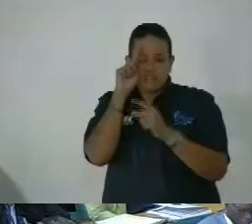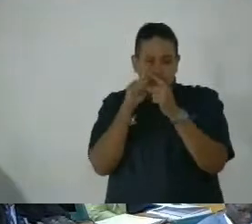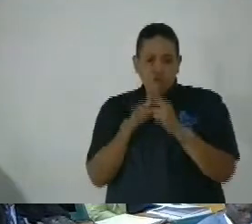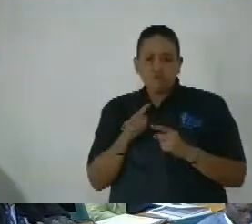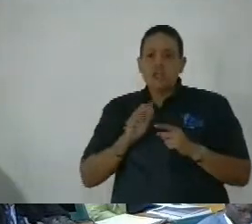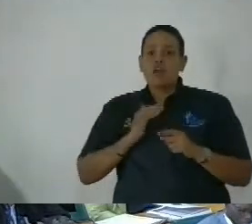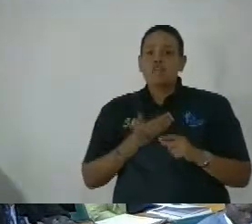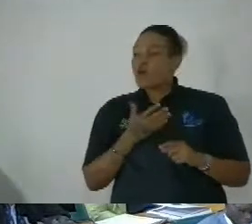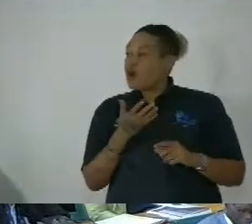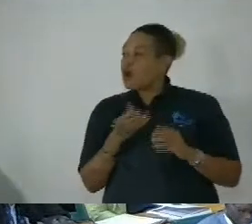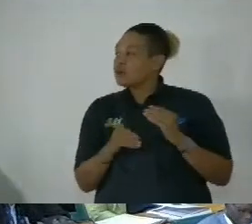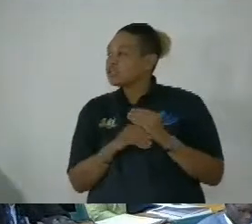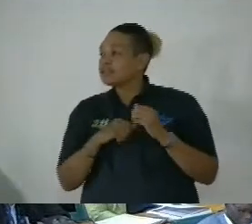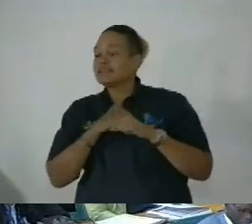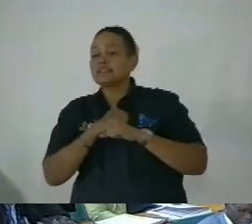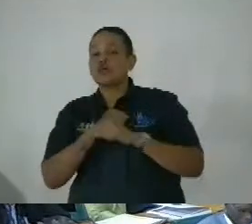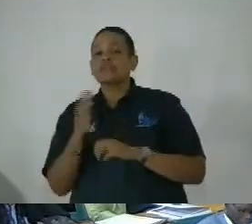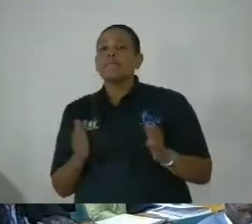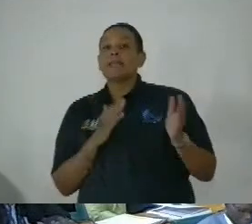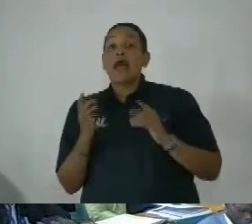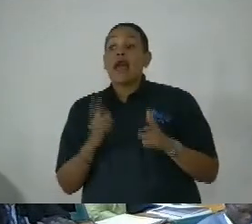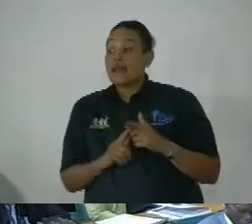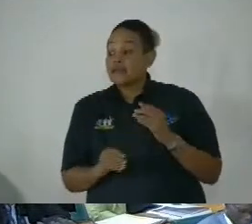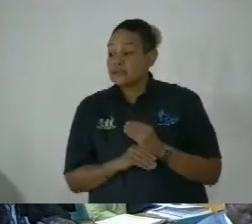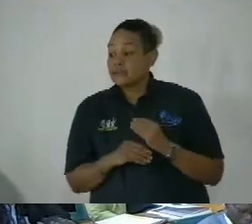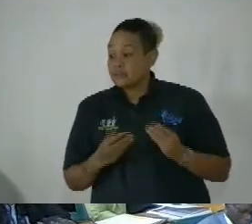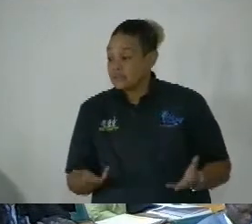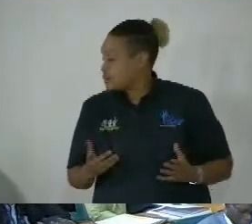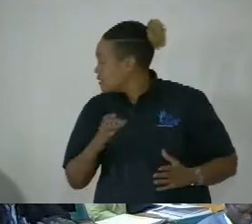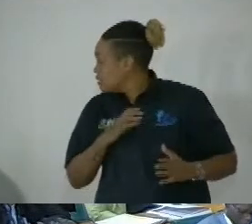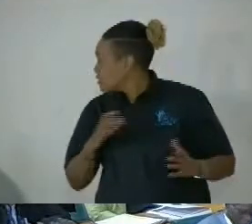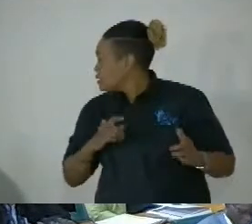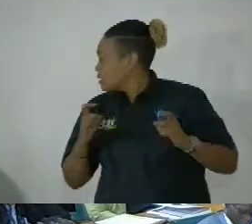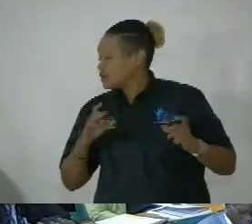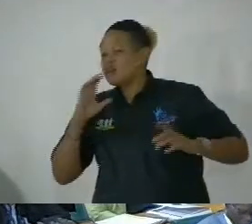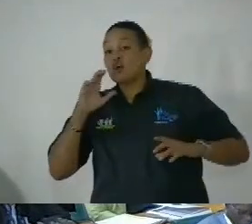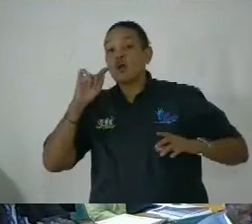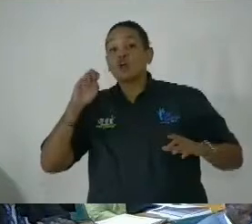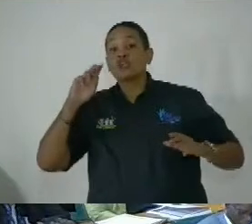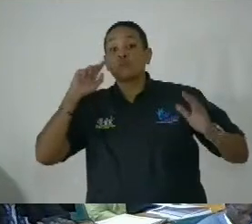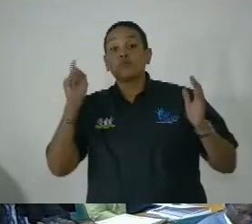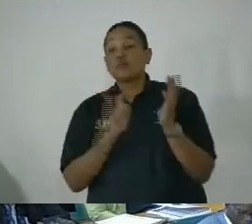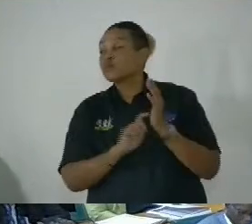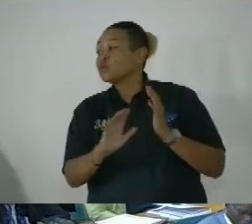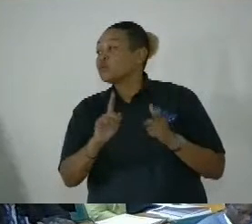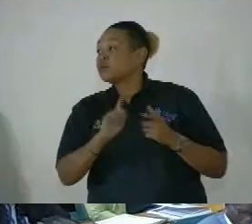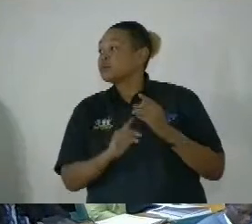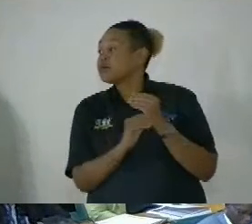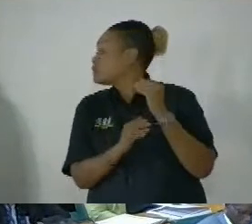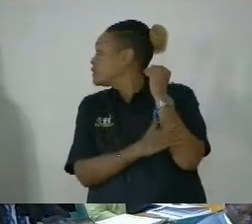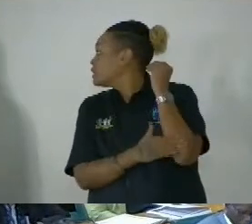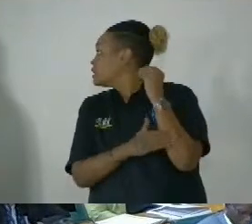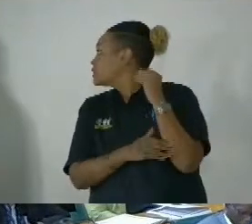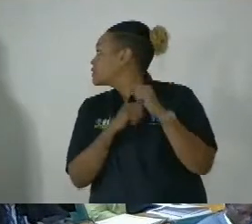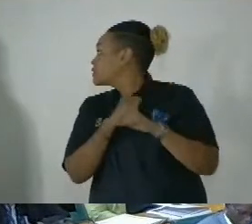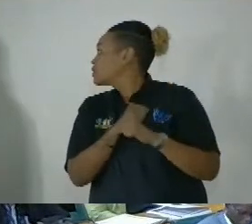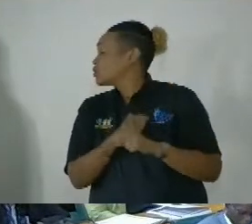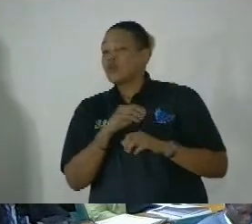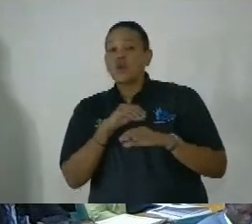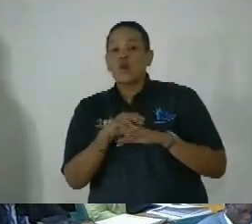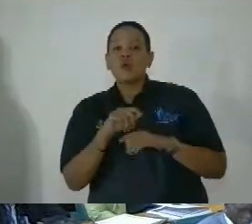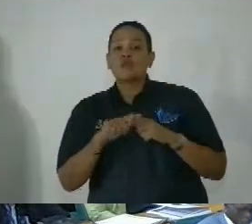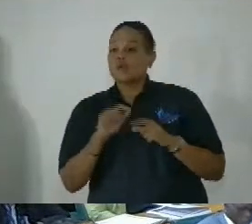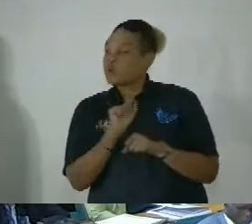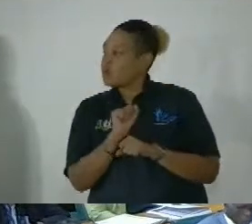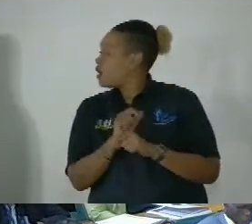our security plan. The Commissioner of Customs now sits on the National Security Council and work